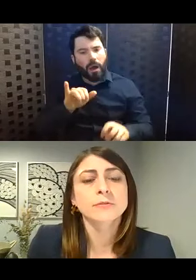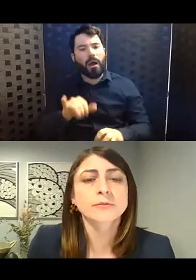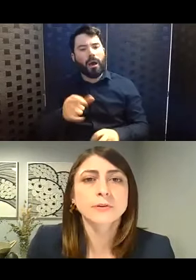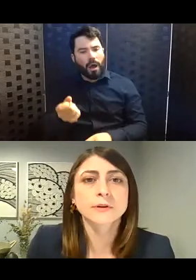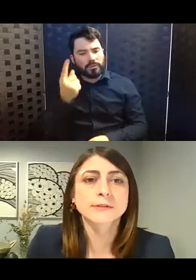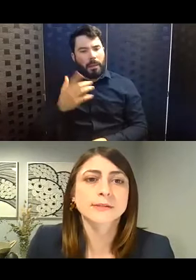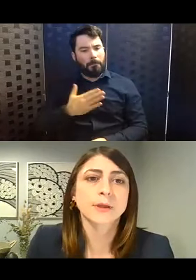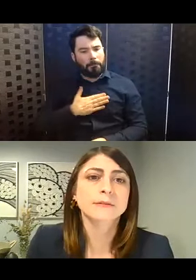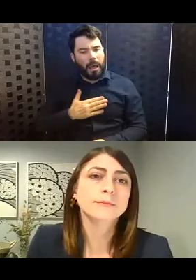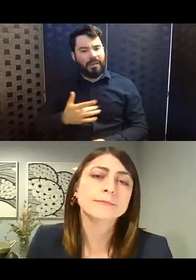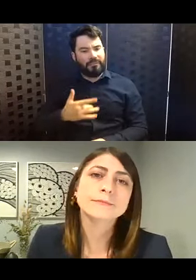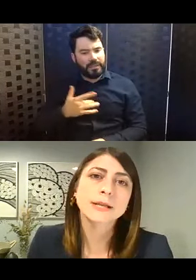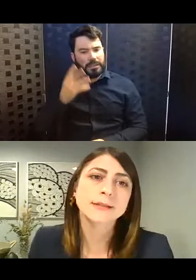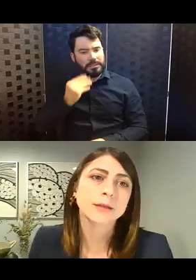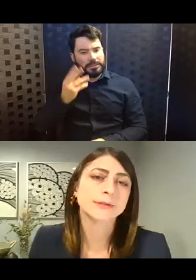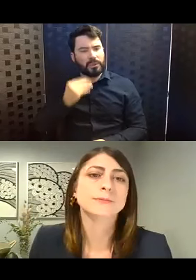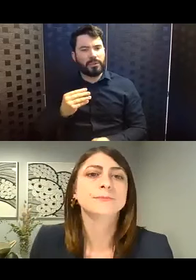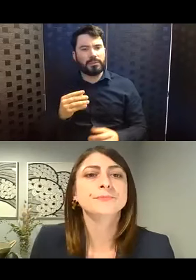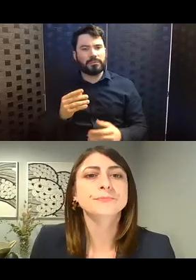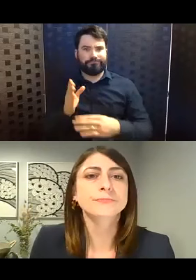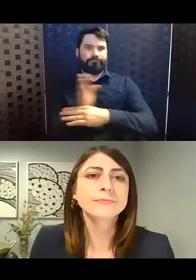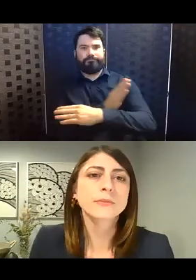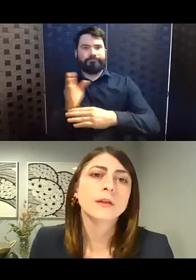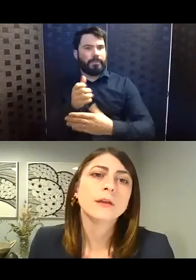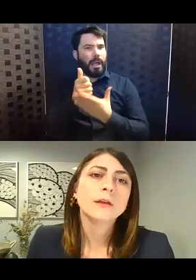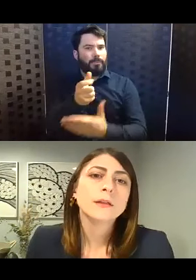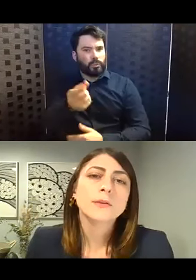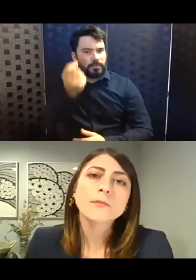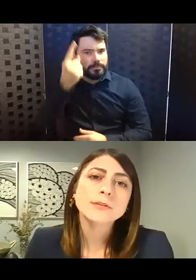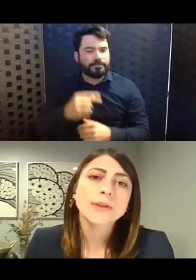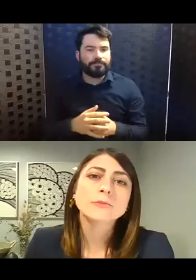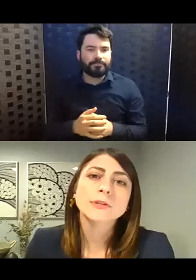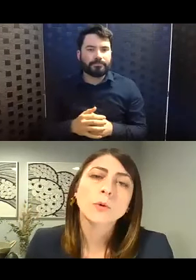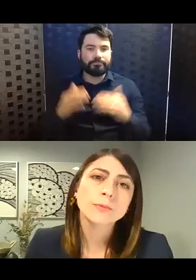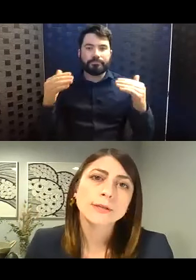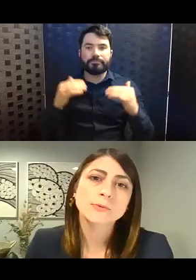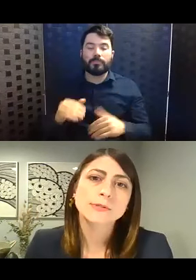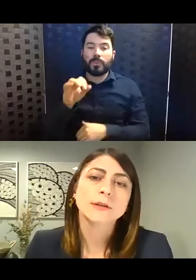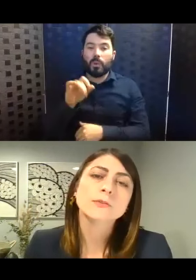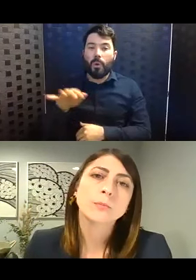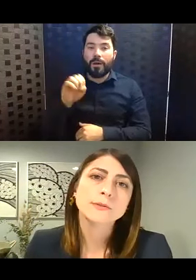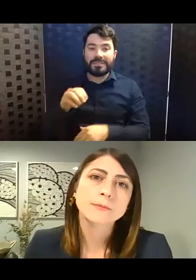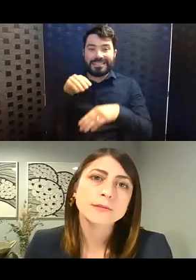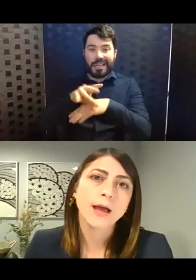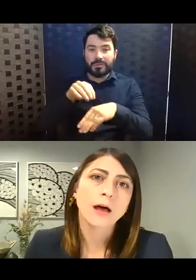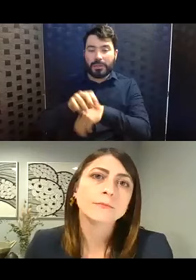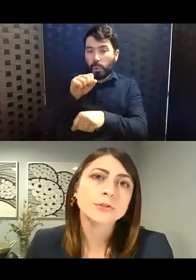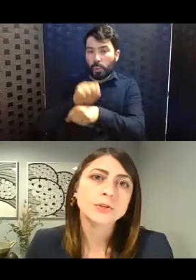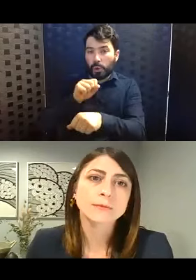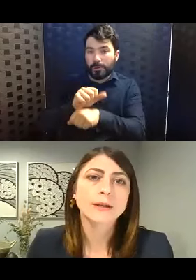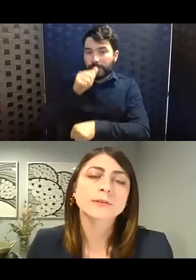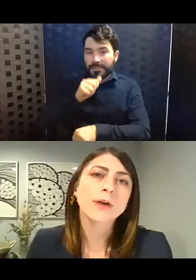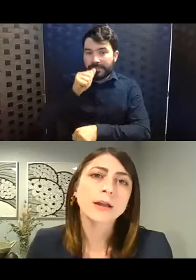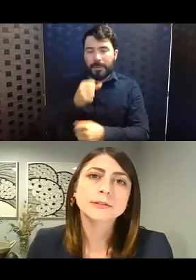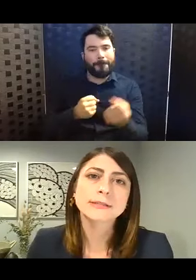resources for further assessment. Next slide, please. The Office of Counseling and Workplace Resilience supports the mental health of